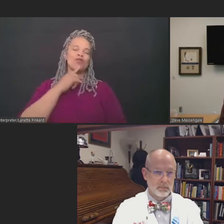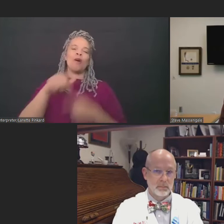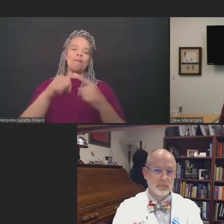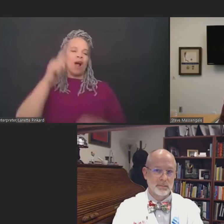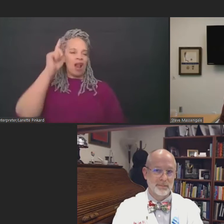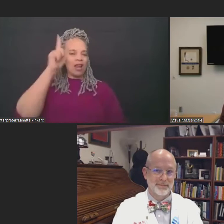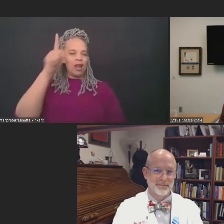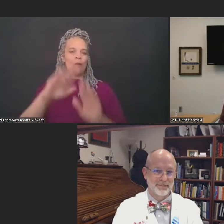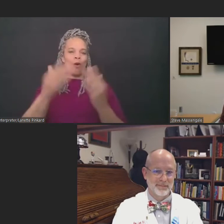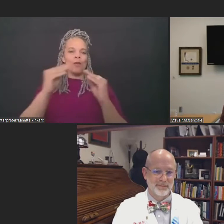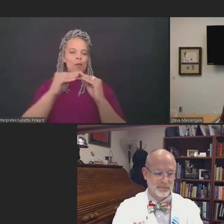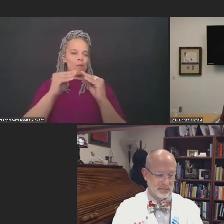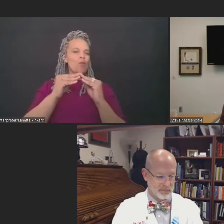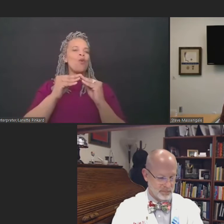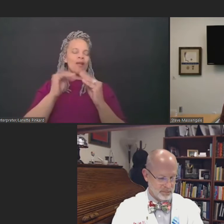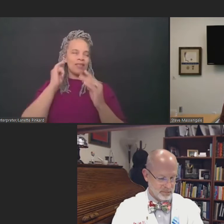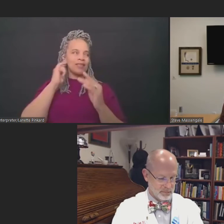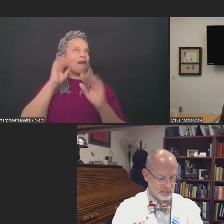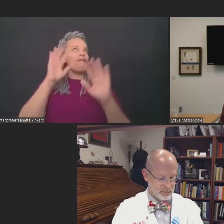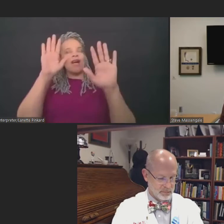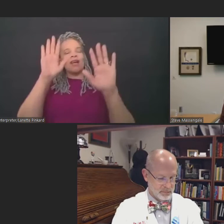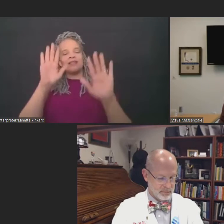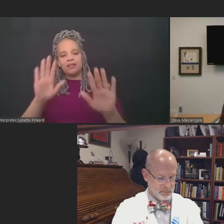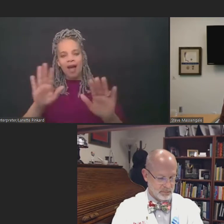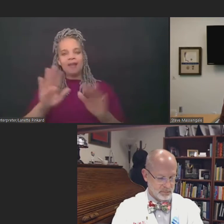more. That sounds so fantastic. And